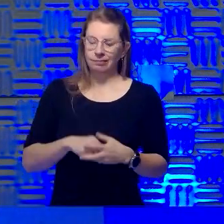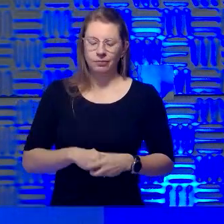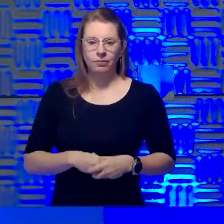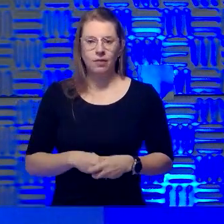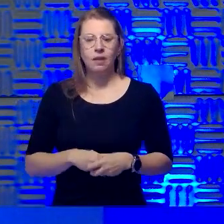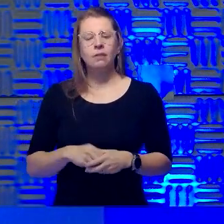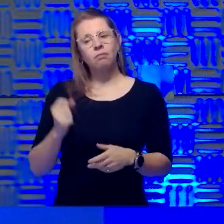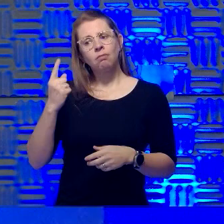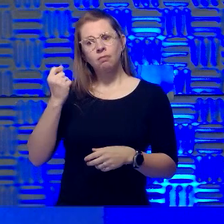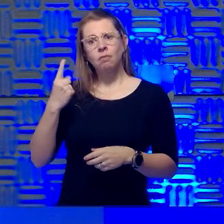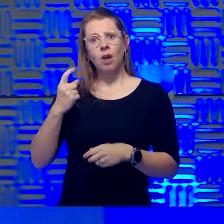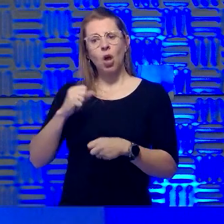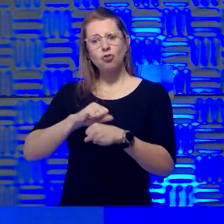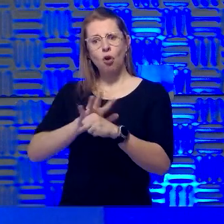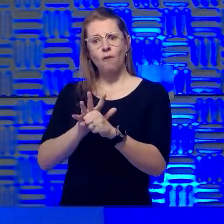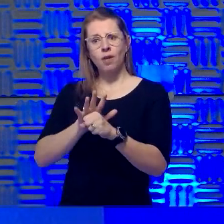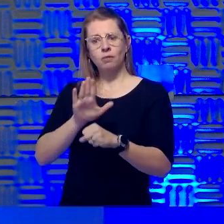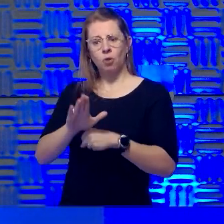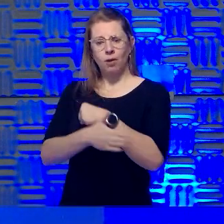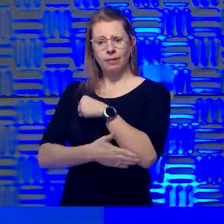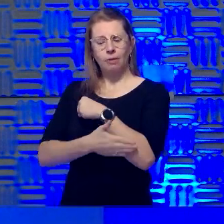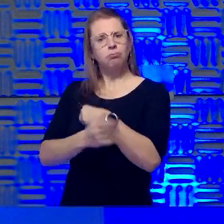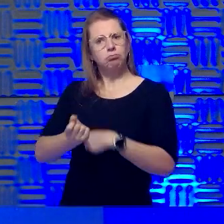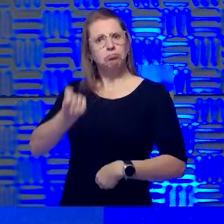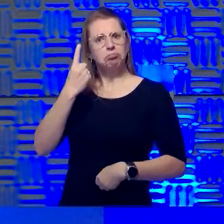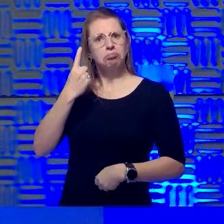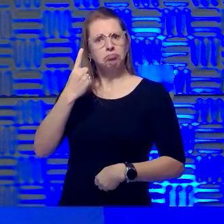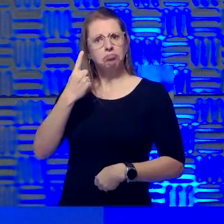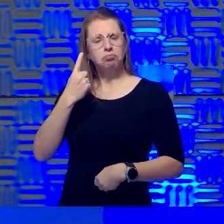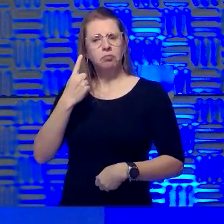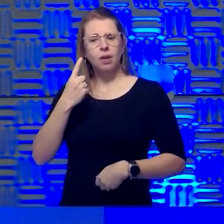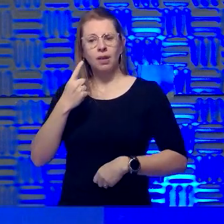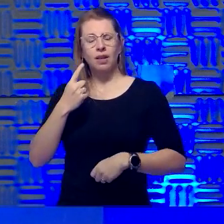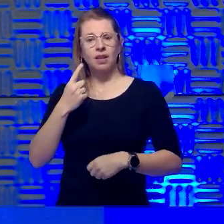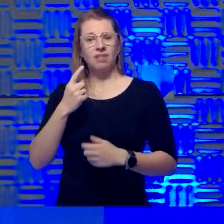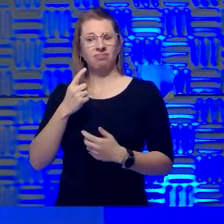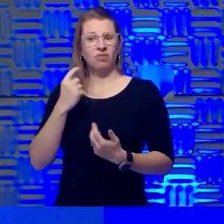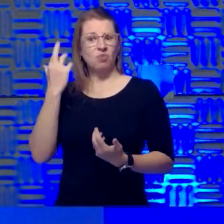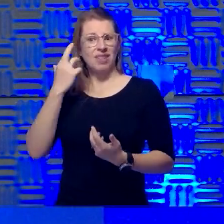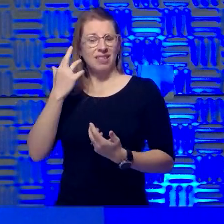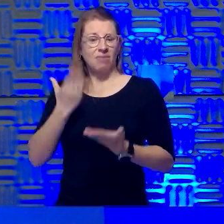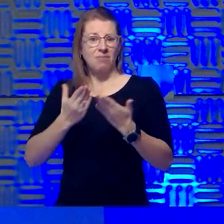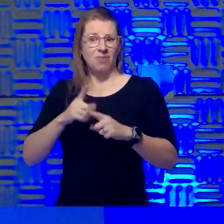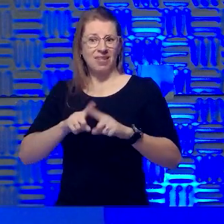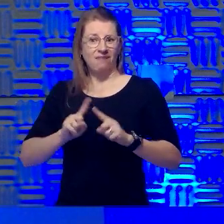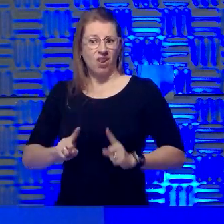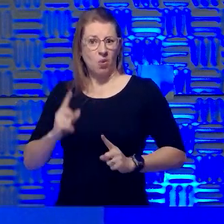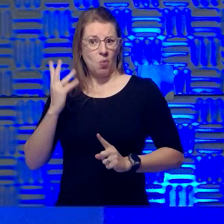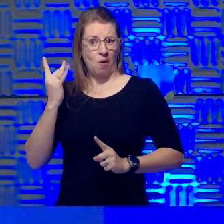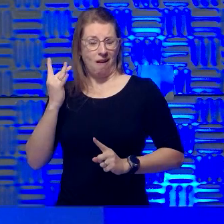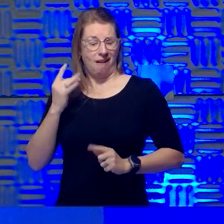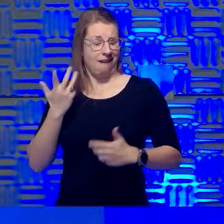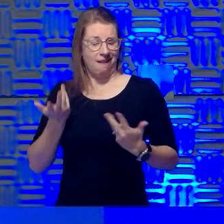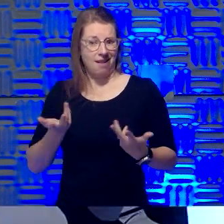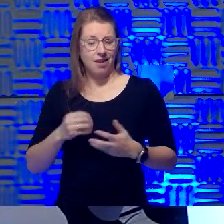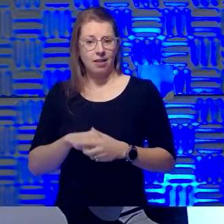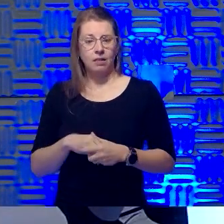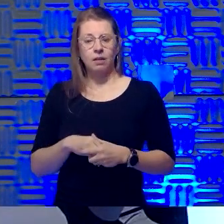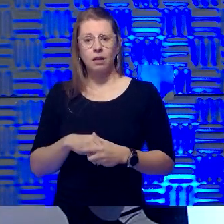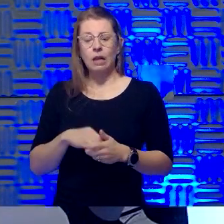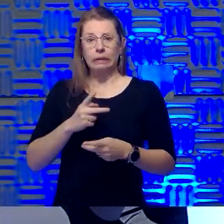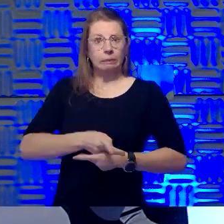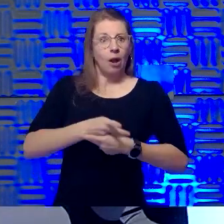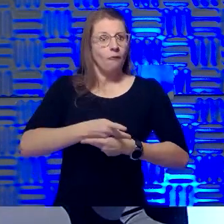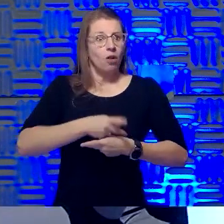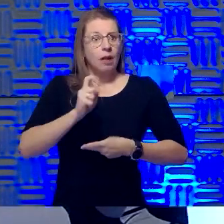no COVID in the county. That may be for a variety of reasons, as we've heard from. And in fairness, we have to be